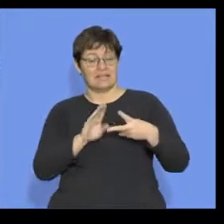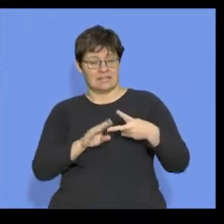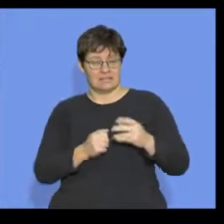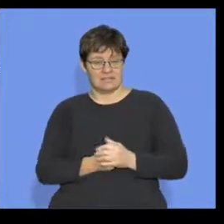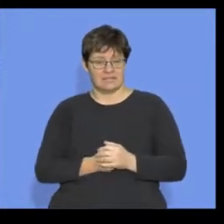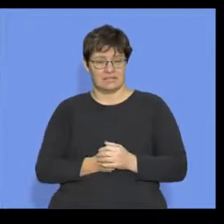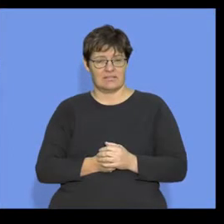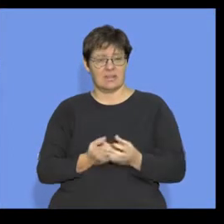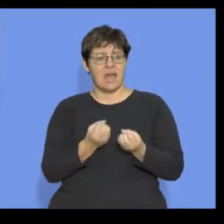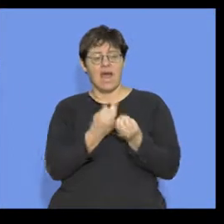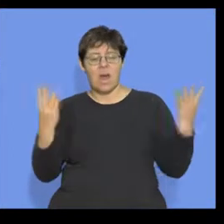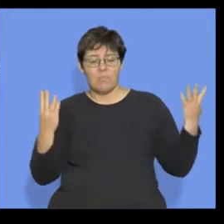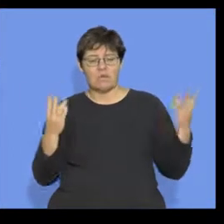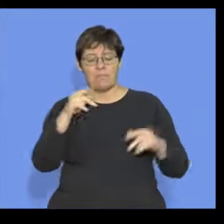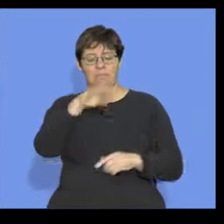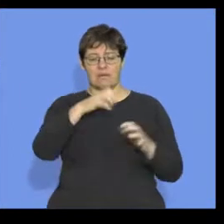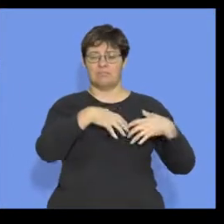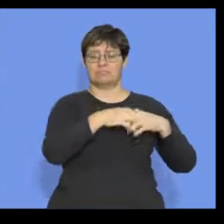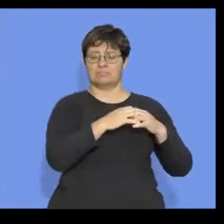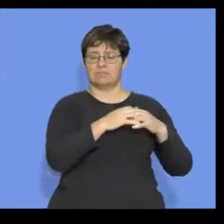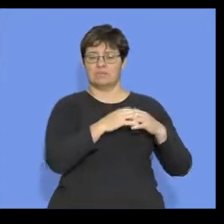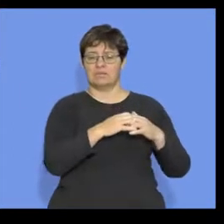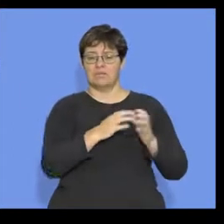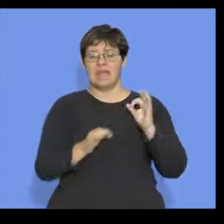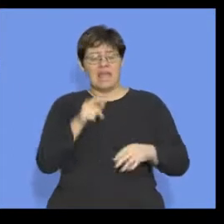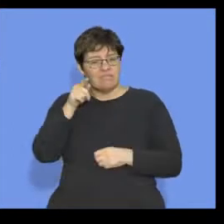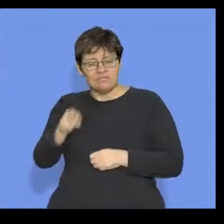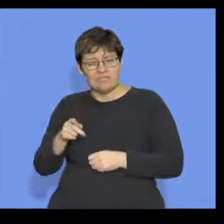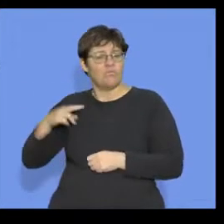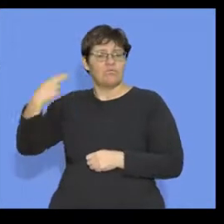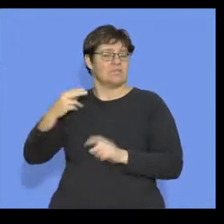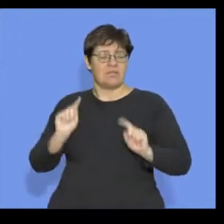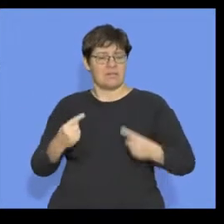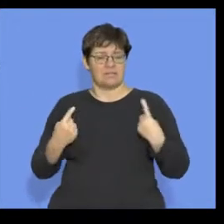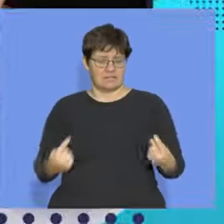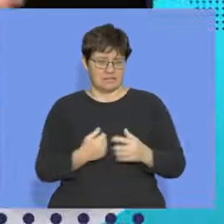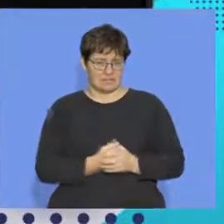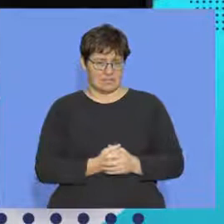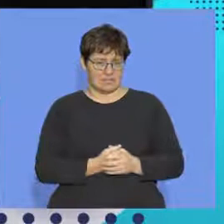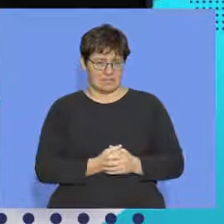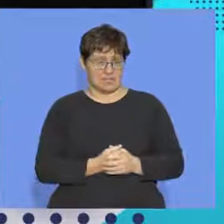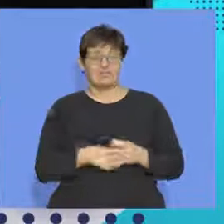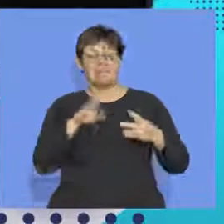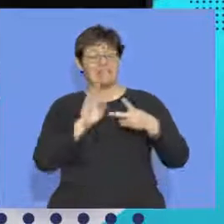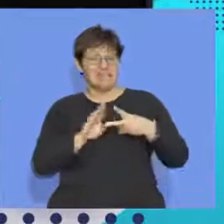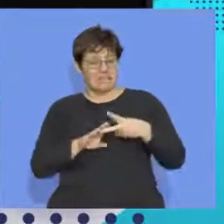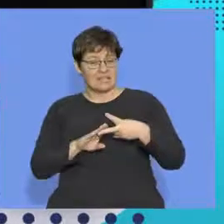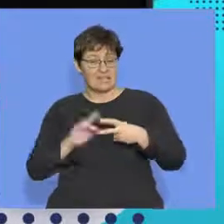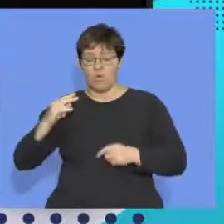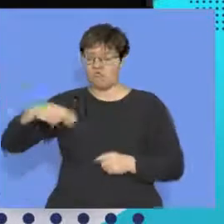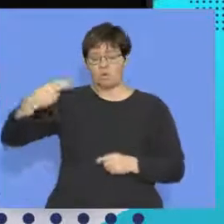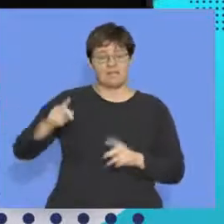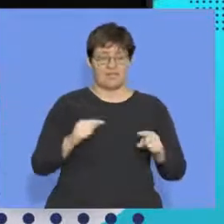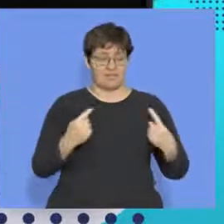pins can be made if digits cannot be repeated? So the second one now, you cannot